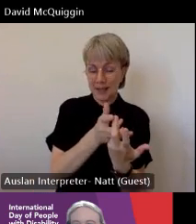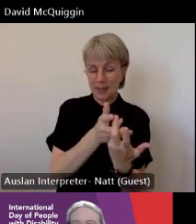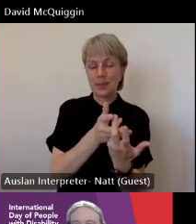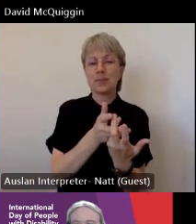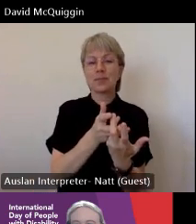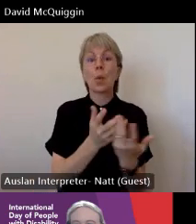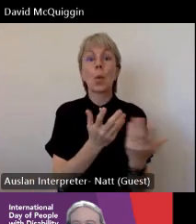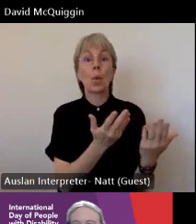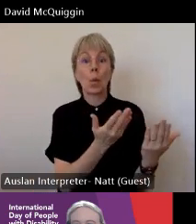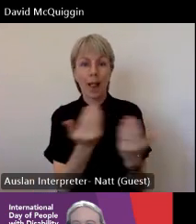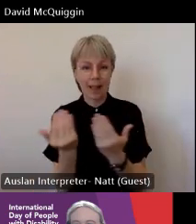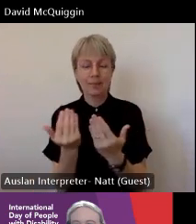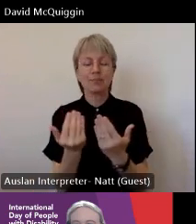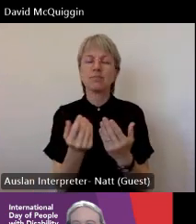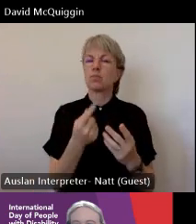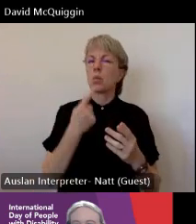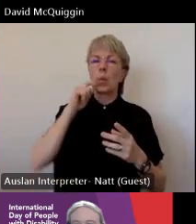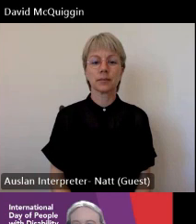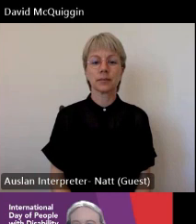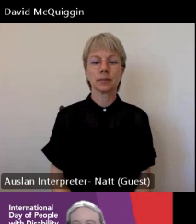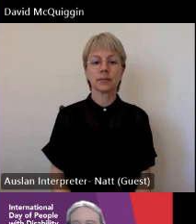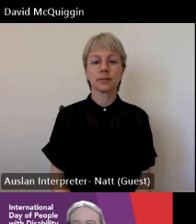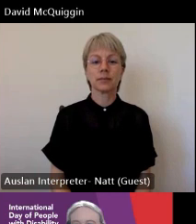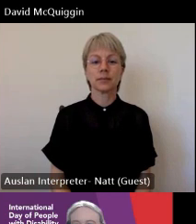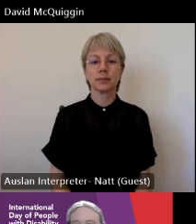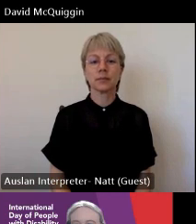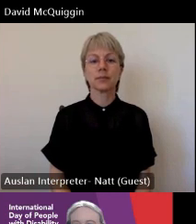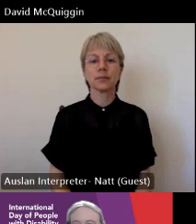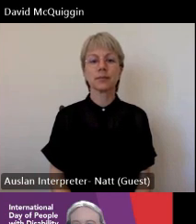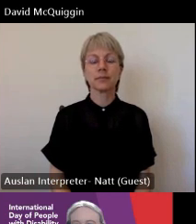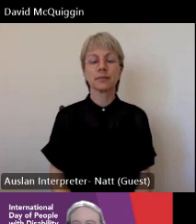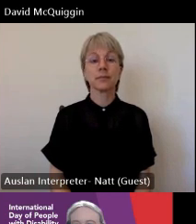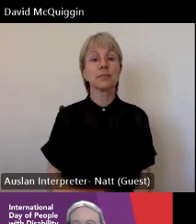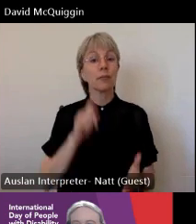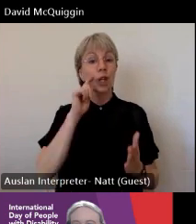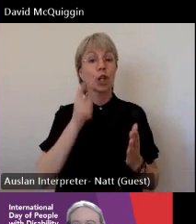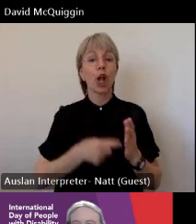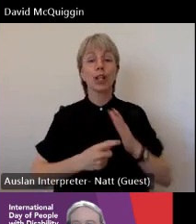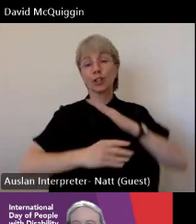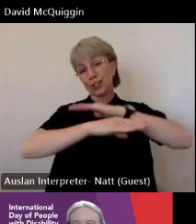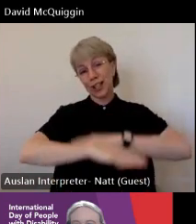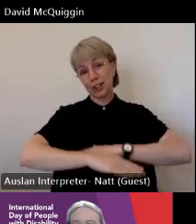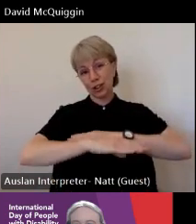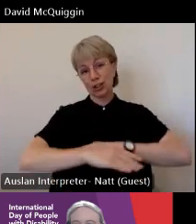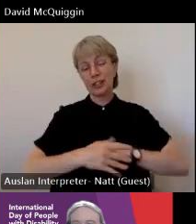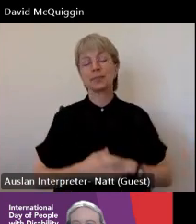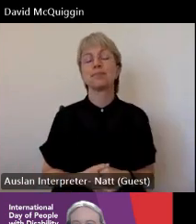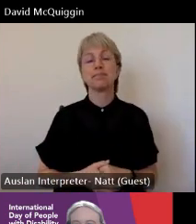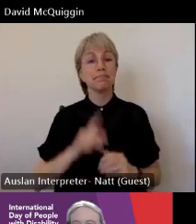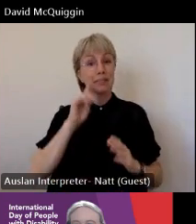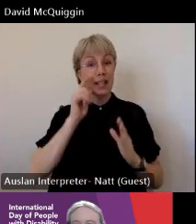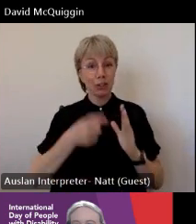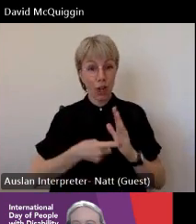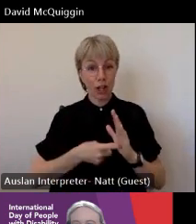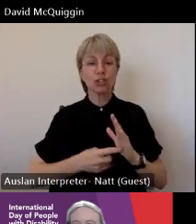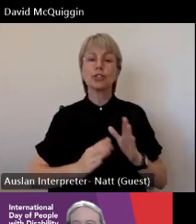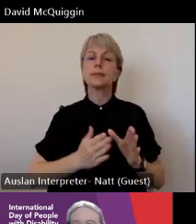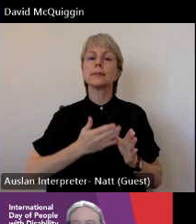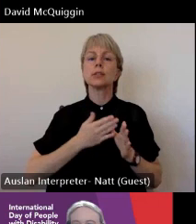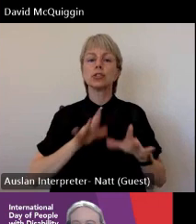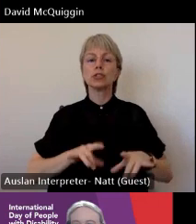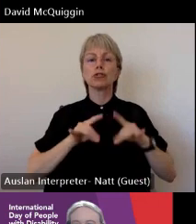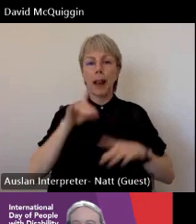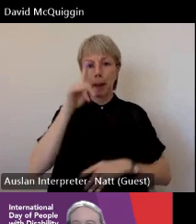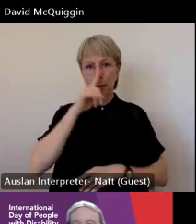and Enablers to Workplace Adjustments webinar. So the acknowledgement of country. We acknowledge Indigenous Australians as the